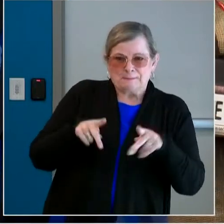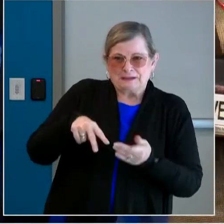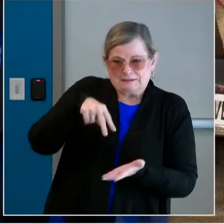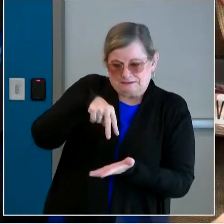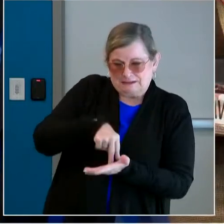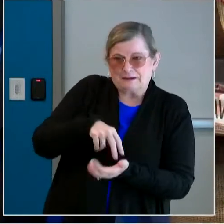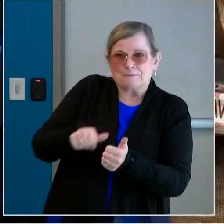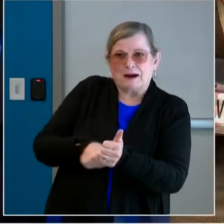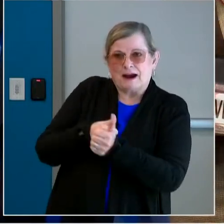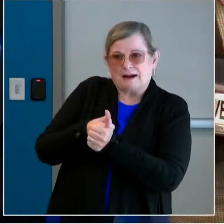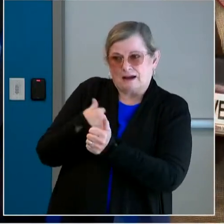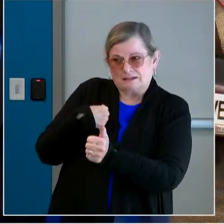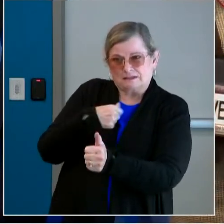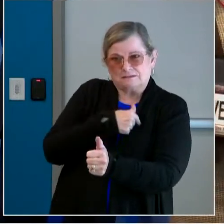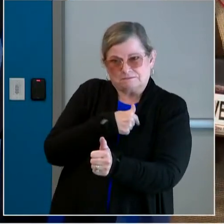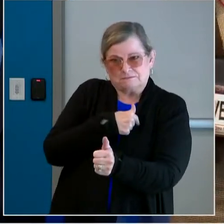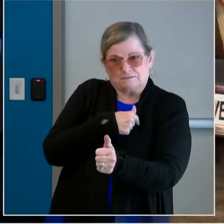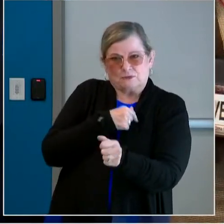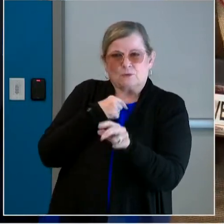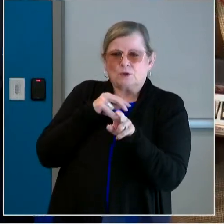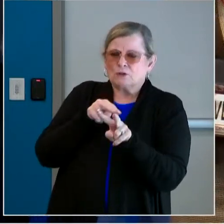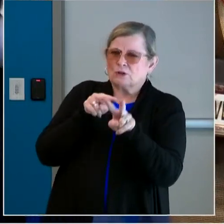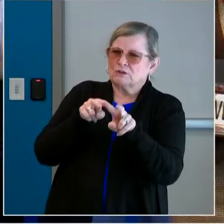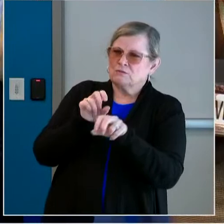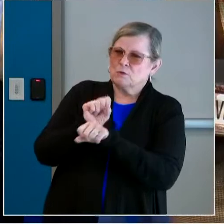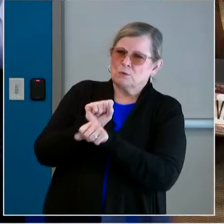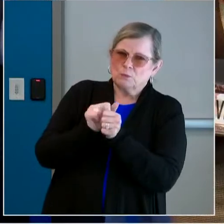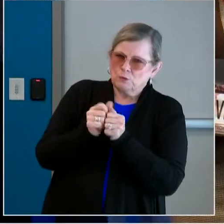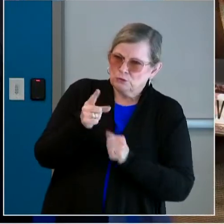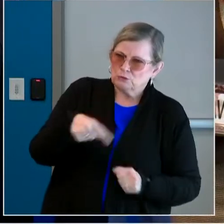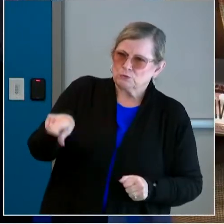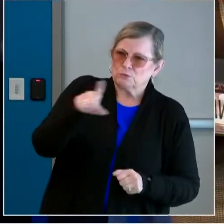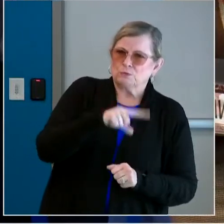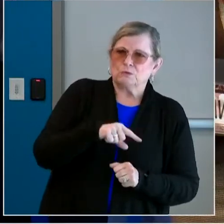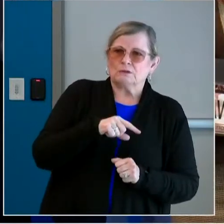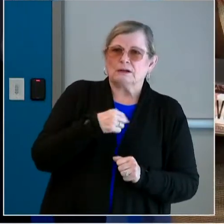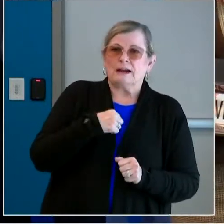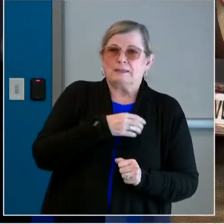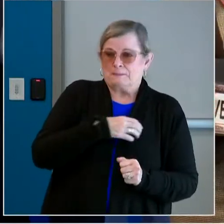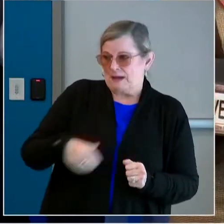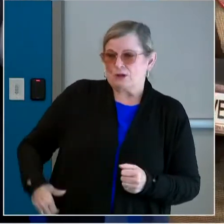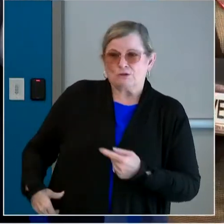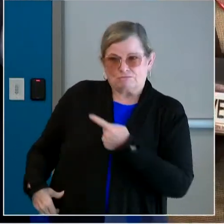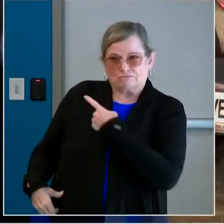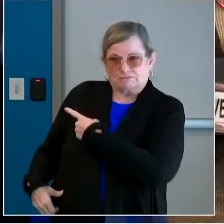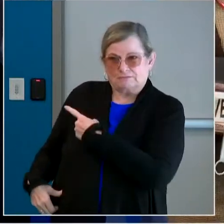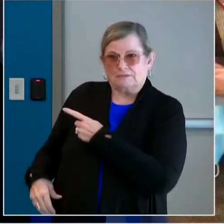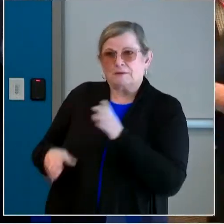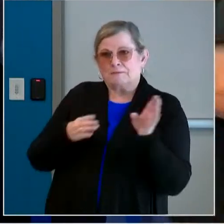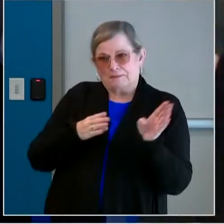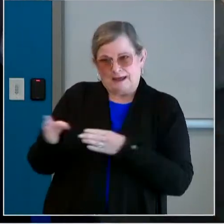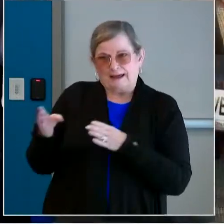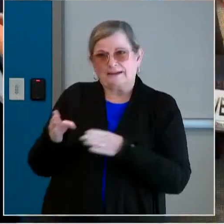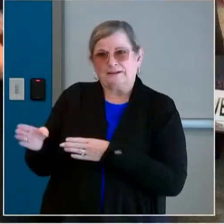forward to working with you, Madam Mayor, with Planned Parenthood and my colleagues to do that. Thank you.